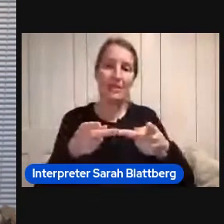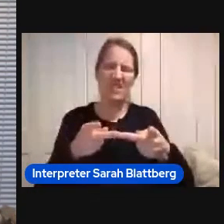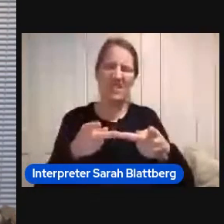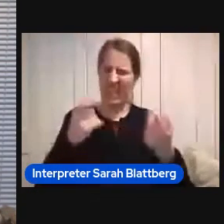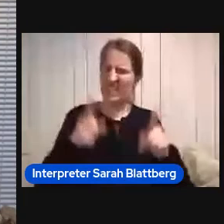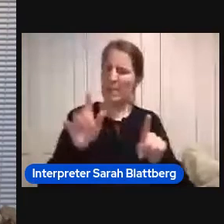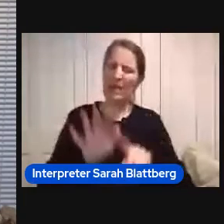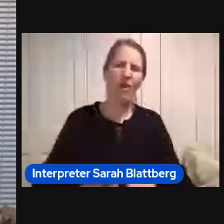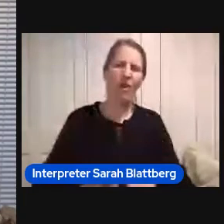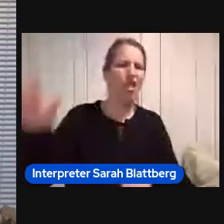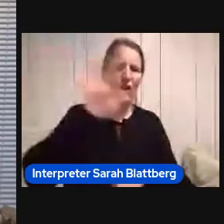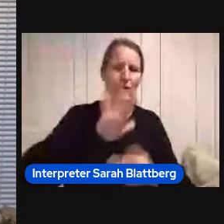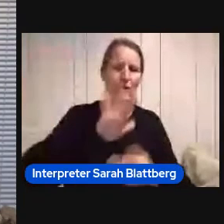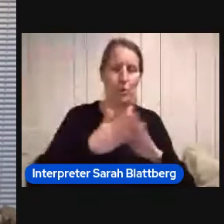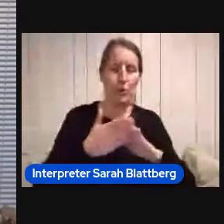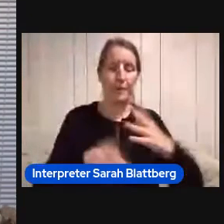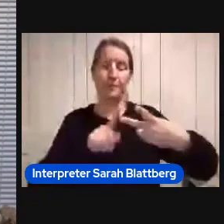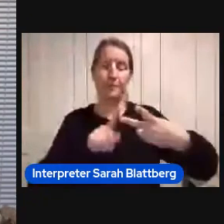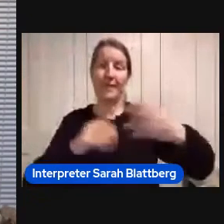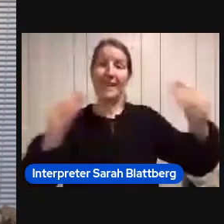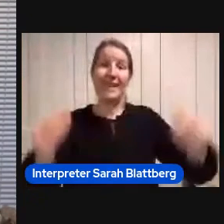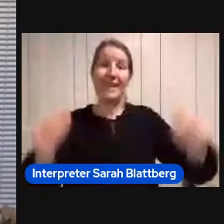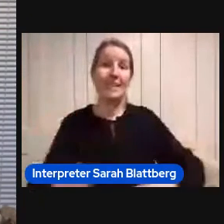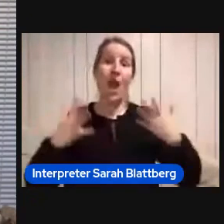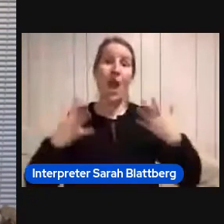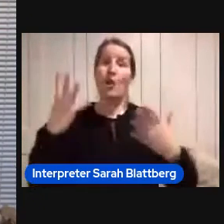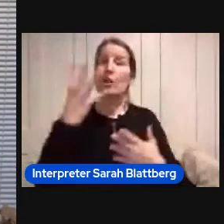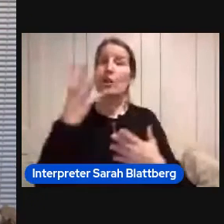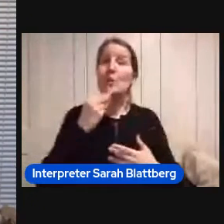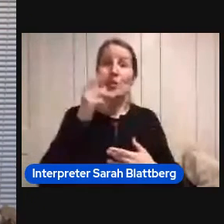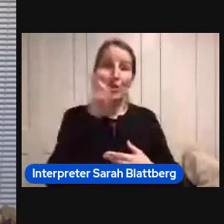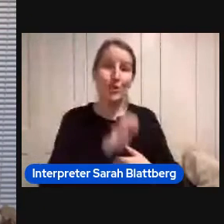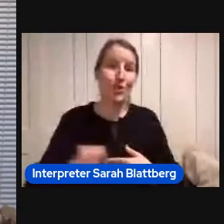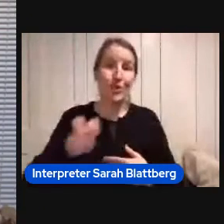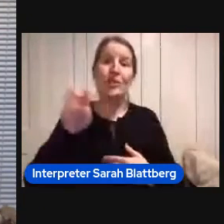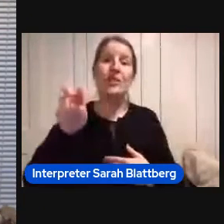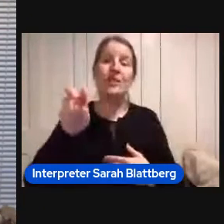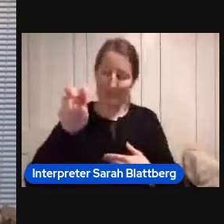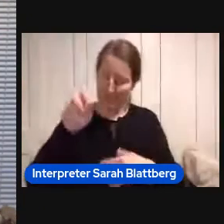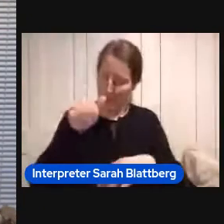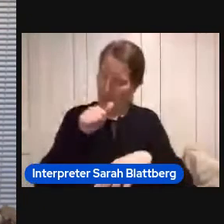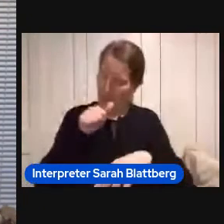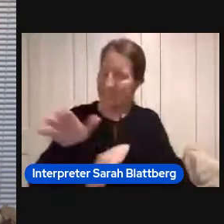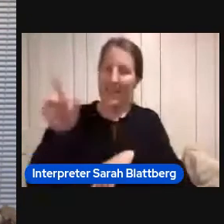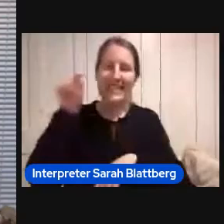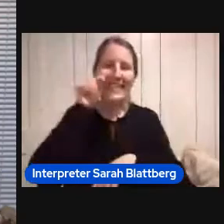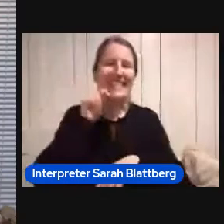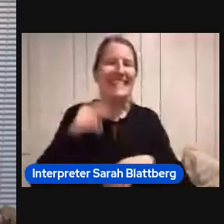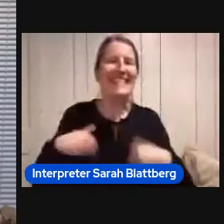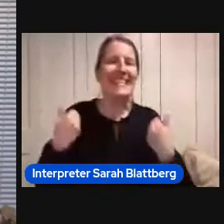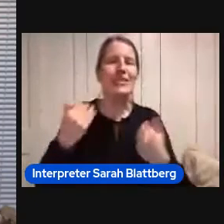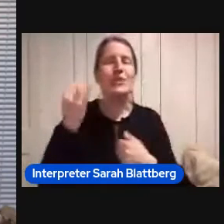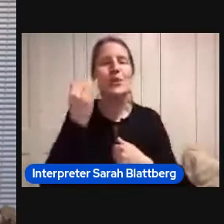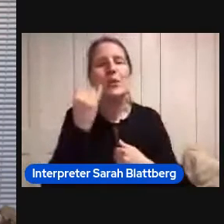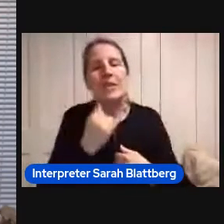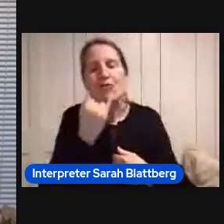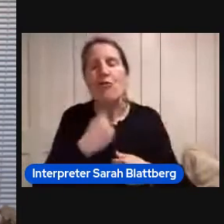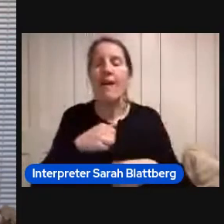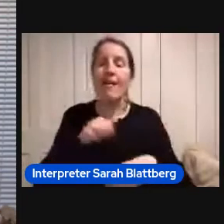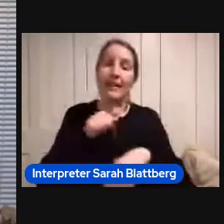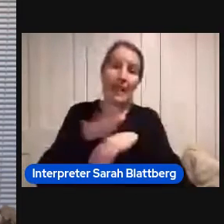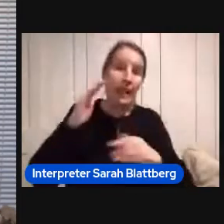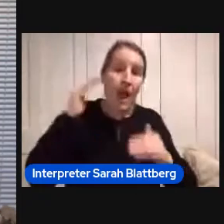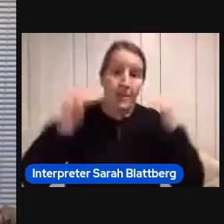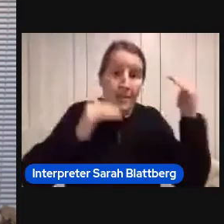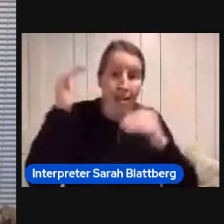community. 2, inspiring Jewish journeys, and we're doing that, sending more teens to Israel, sending more adults to